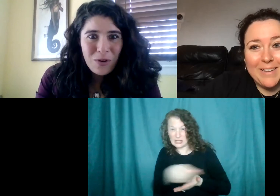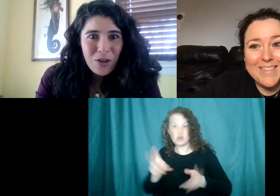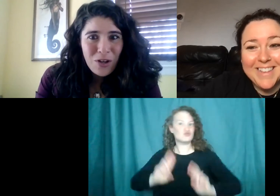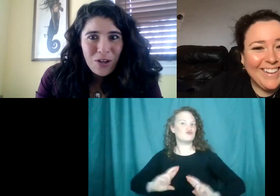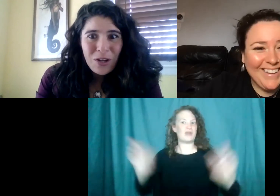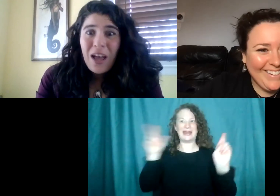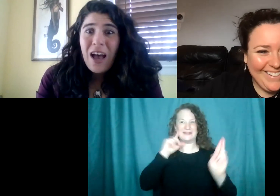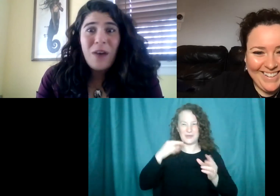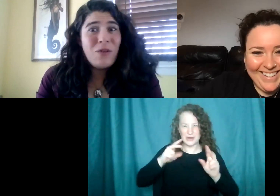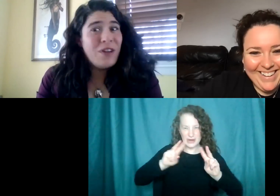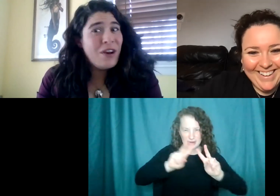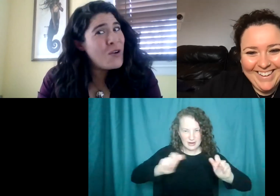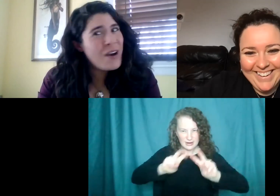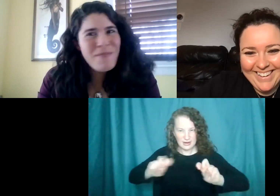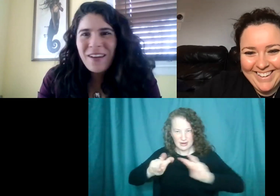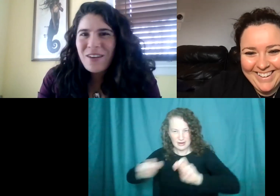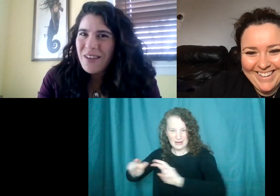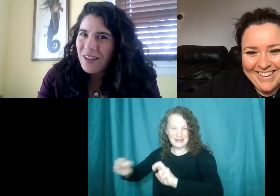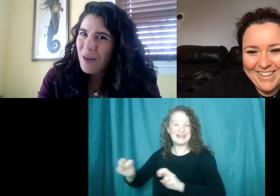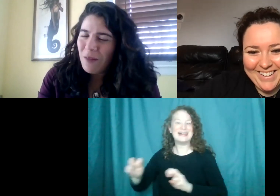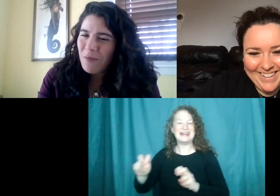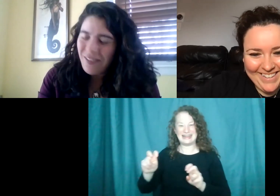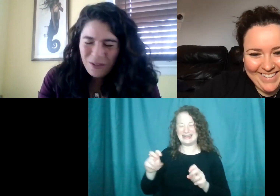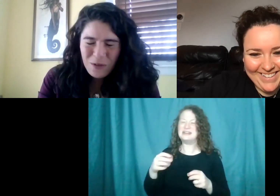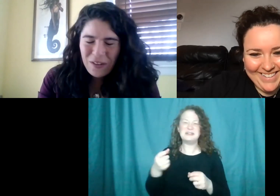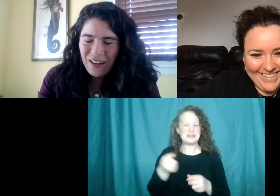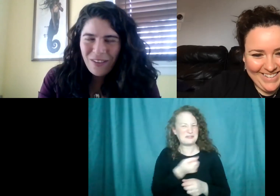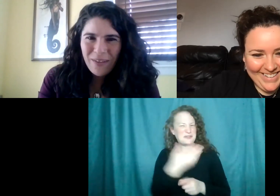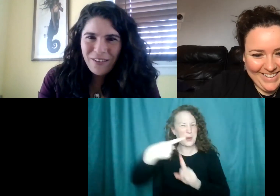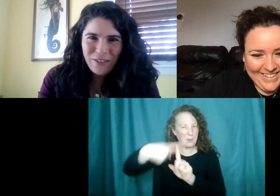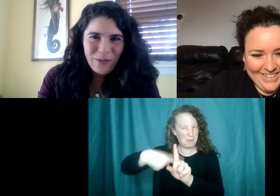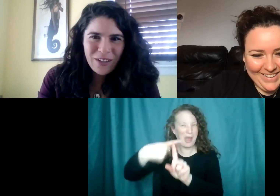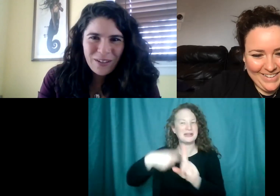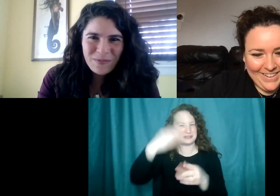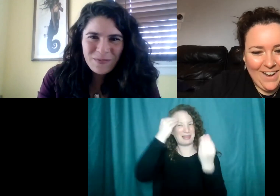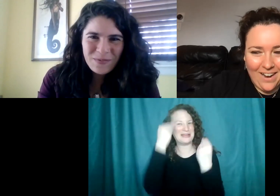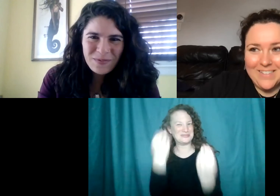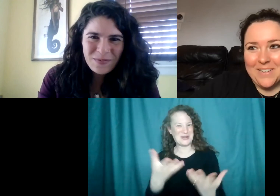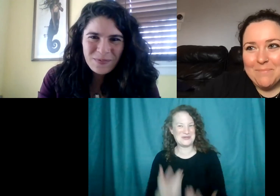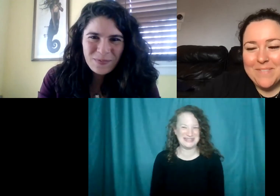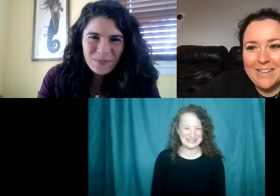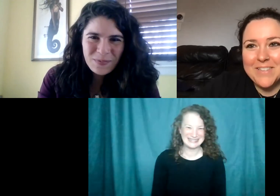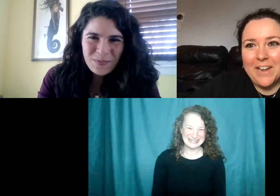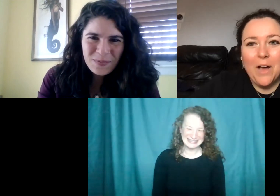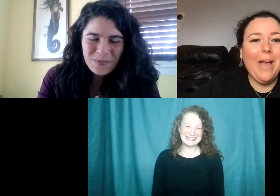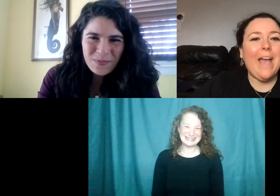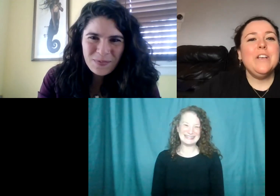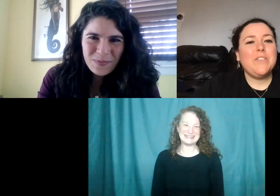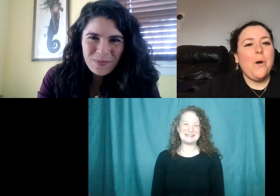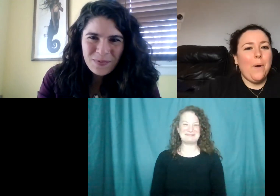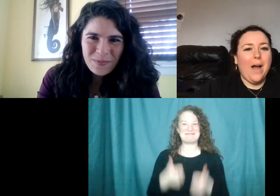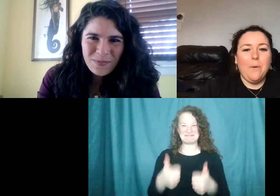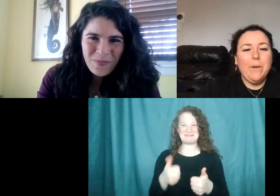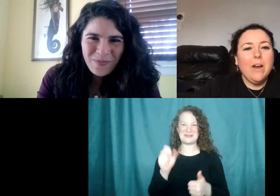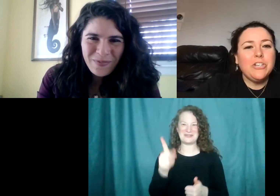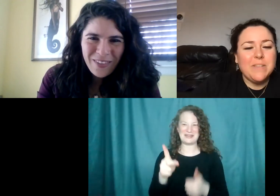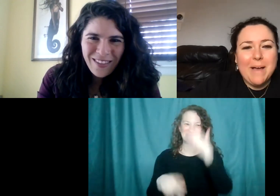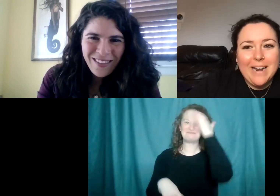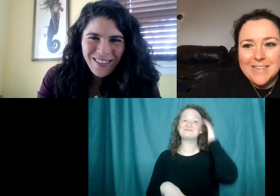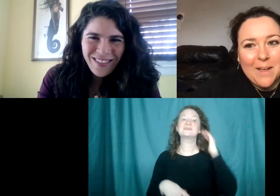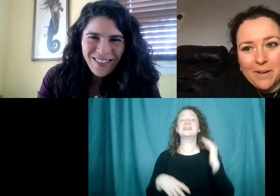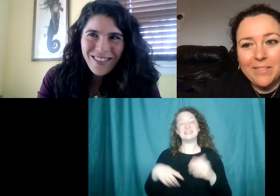couple months. I will know, come back to me in a couple of months, and hopefully I'll have some answers for you. Awesome. Sounds good. Okay. So we